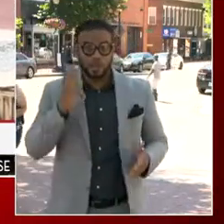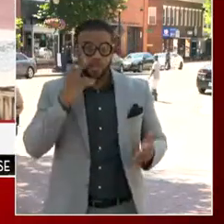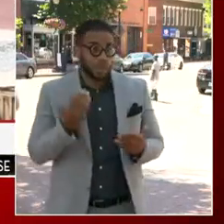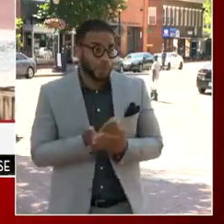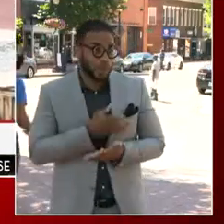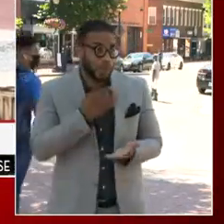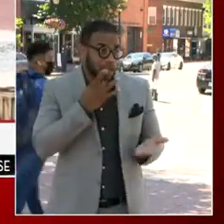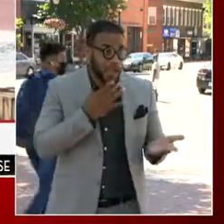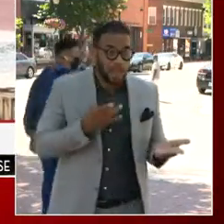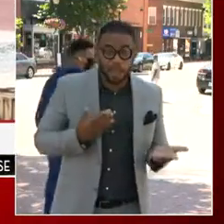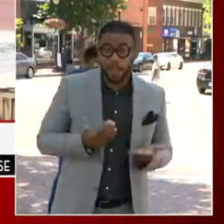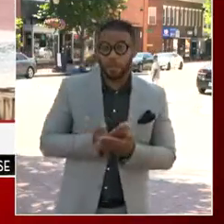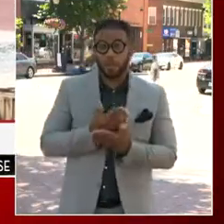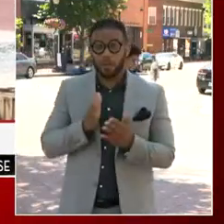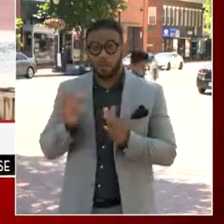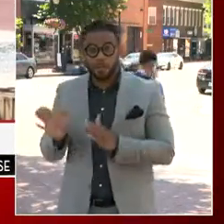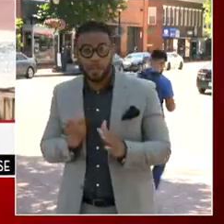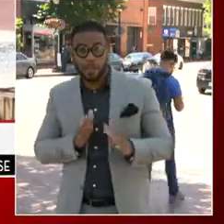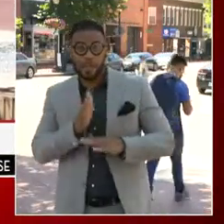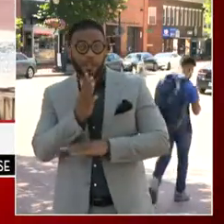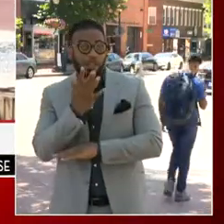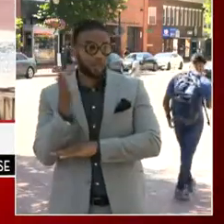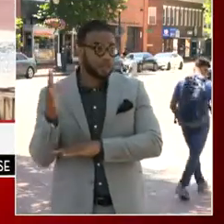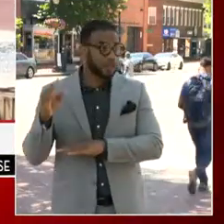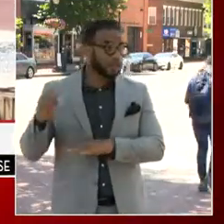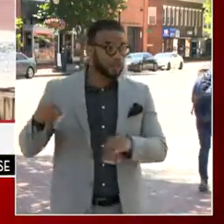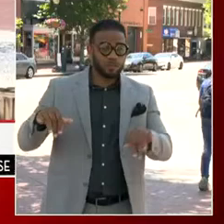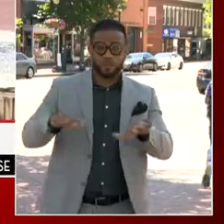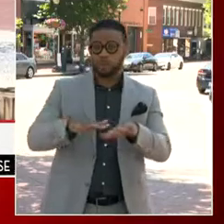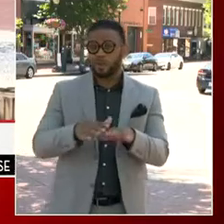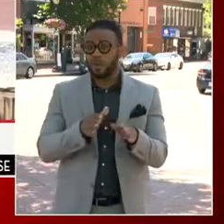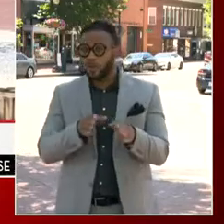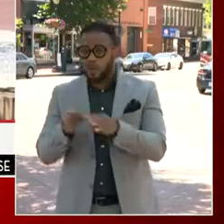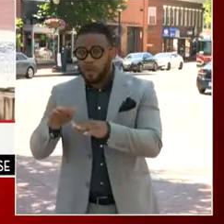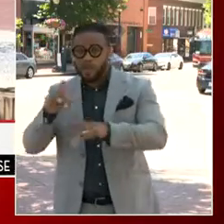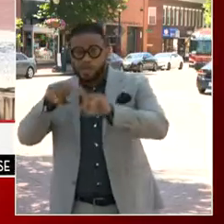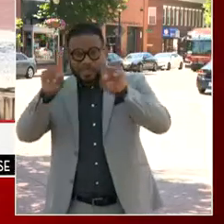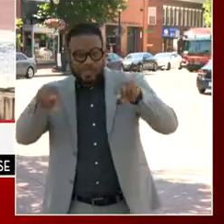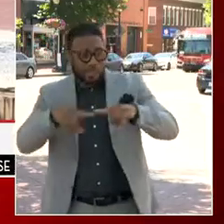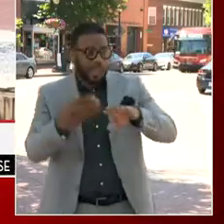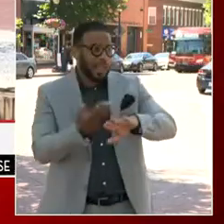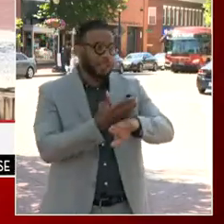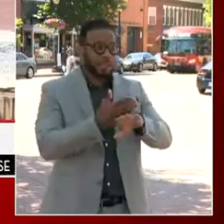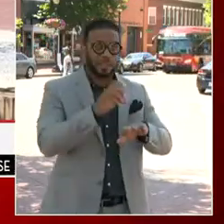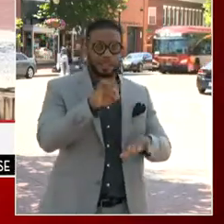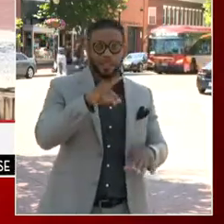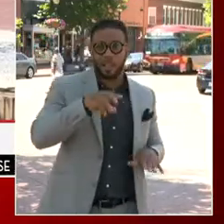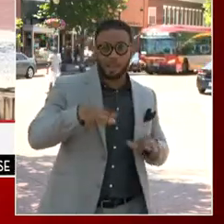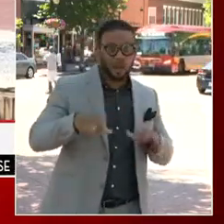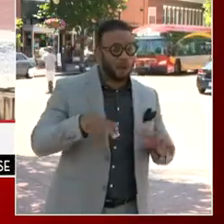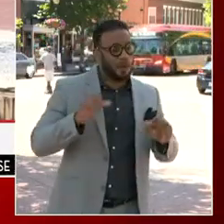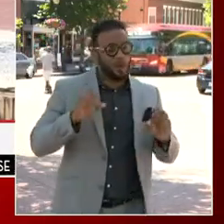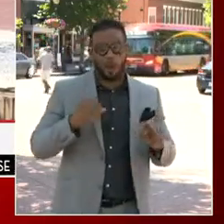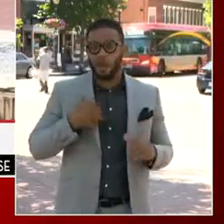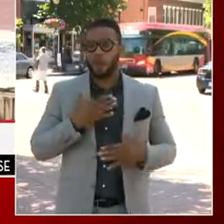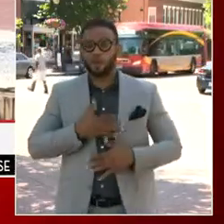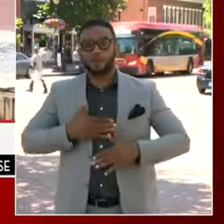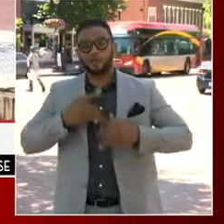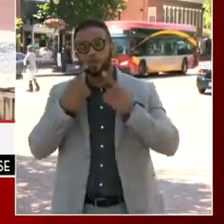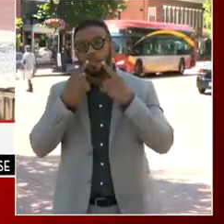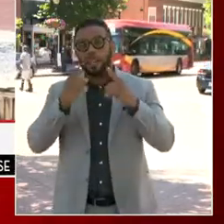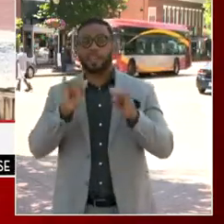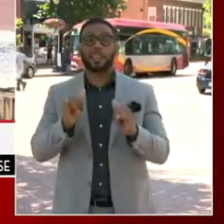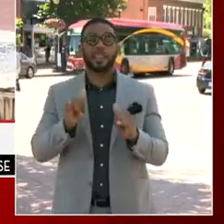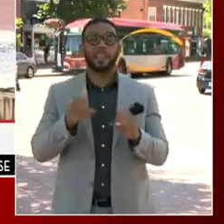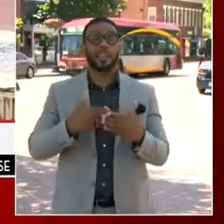new lighting, new planting and trees, wayfinding signage, and upgraded sidewalks. I'm pleased to announce